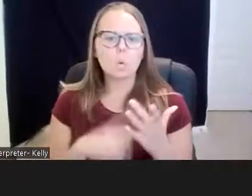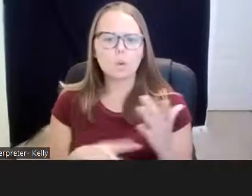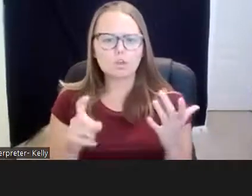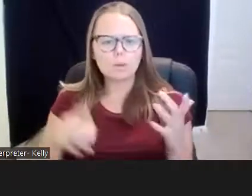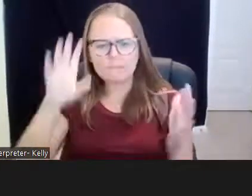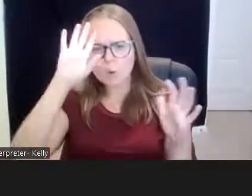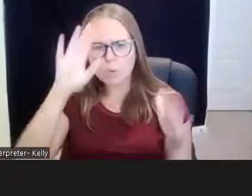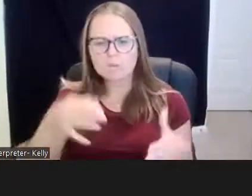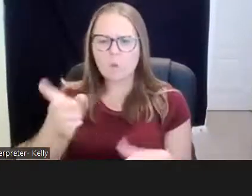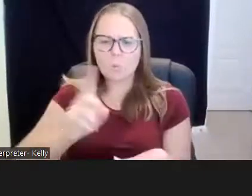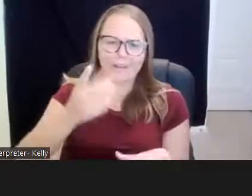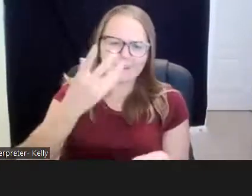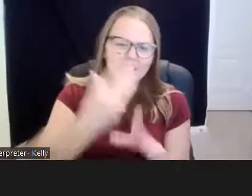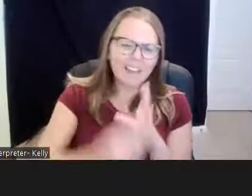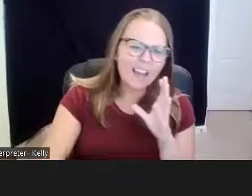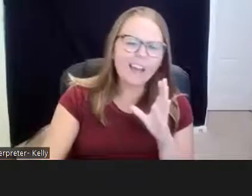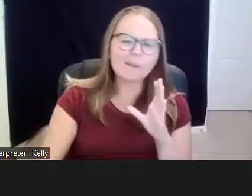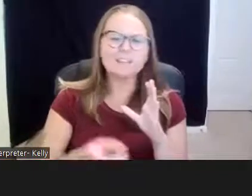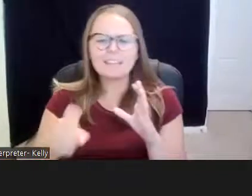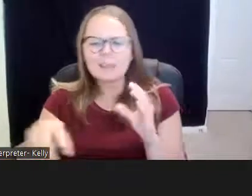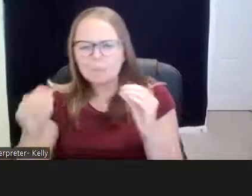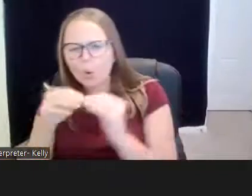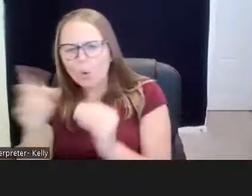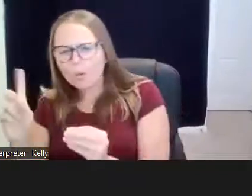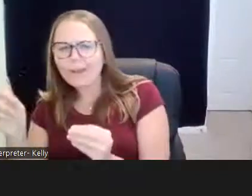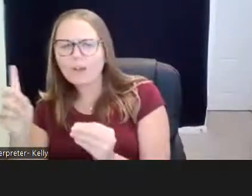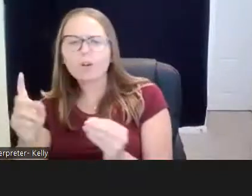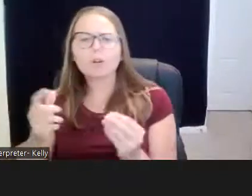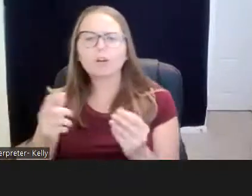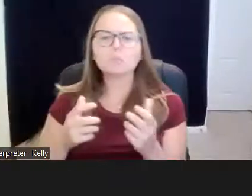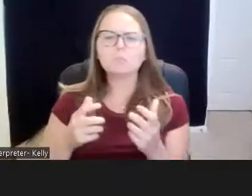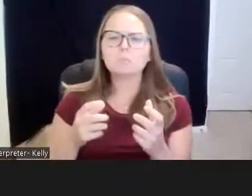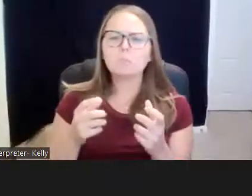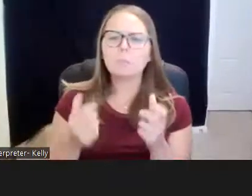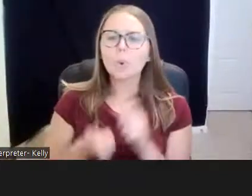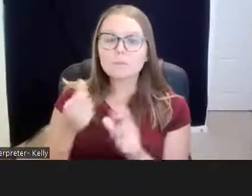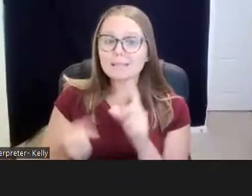Where are the gaps? And what do you think would have the greatest impact?